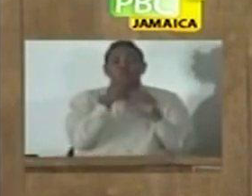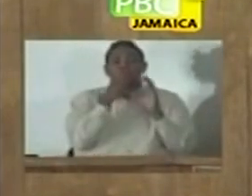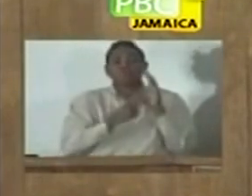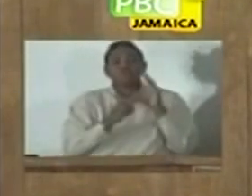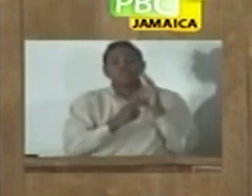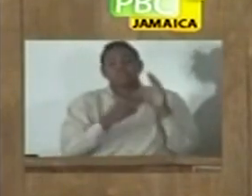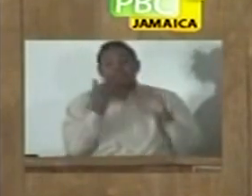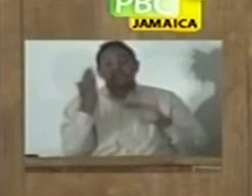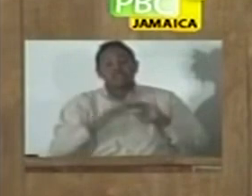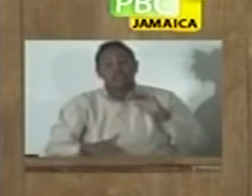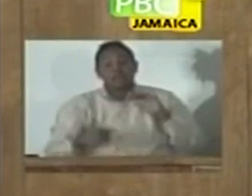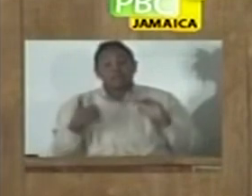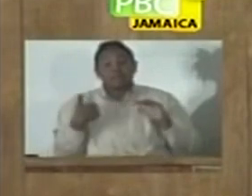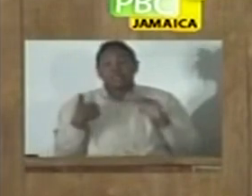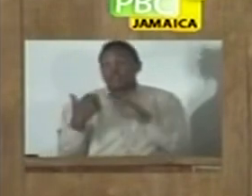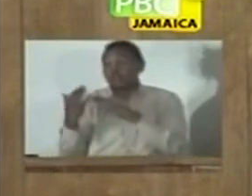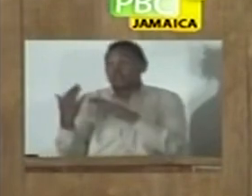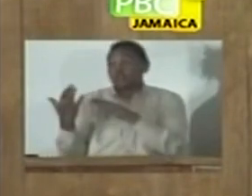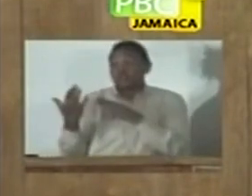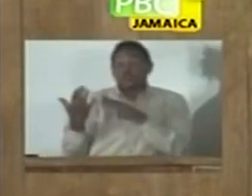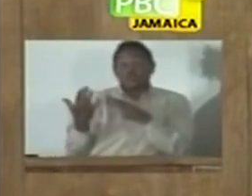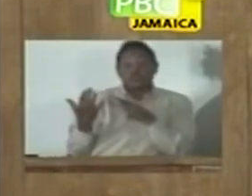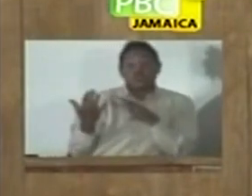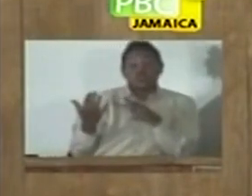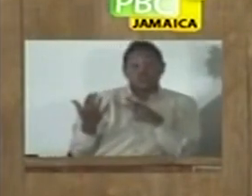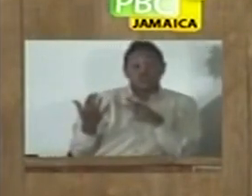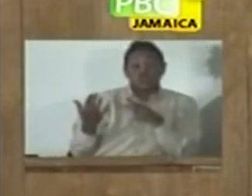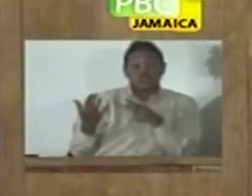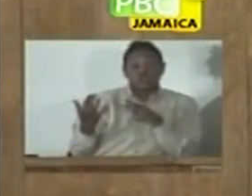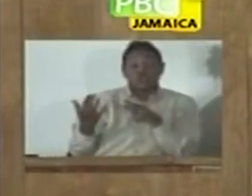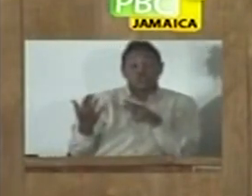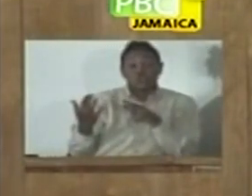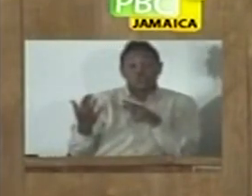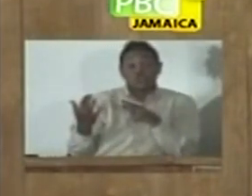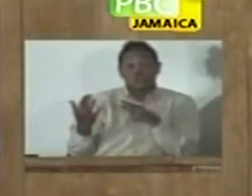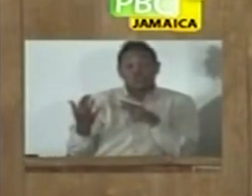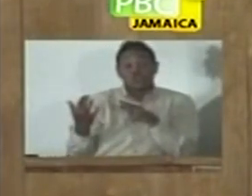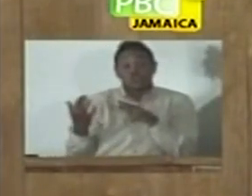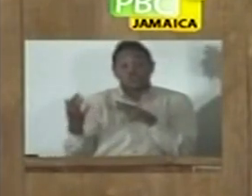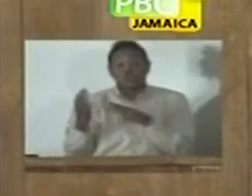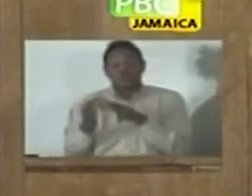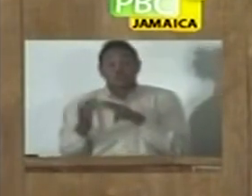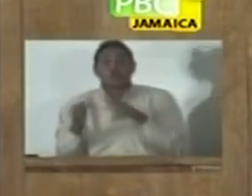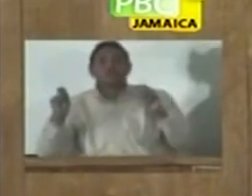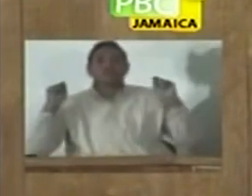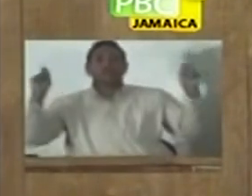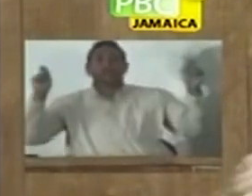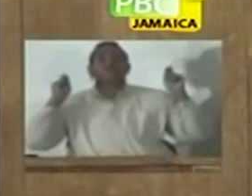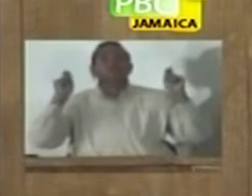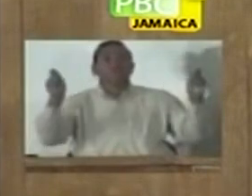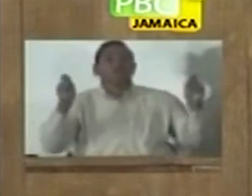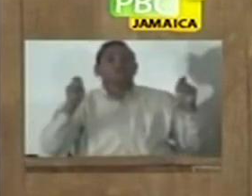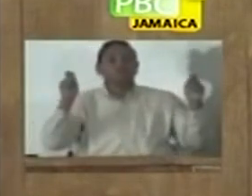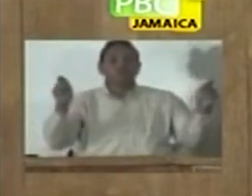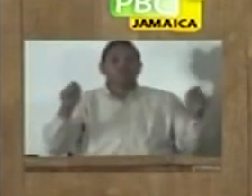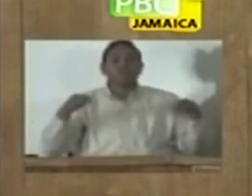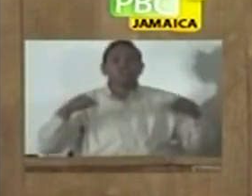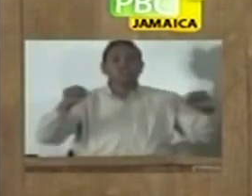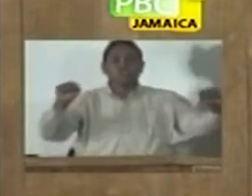than me chose to wage street demonstration and